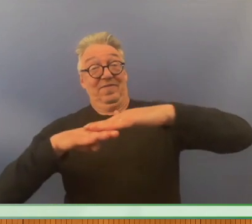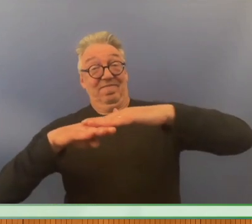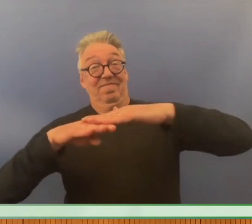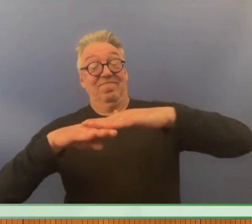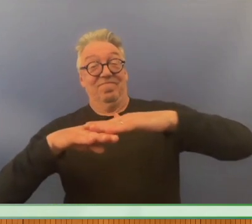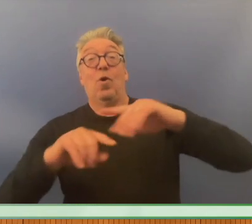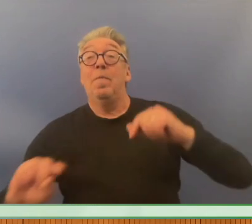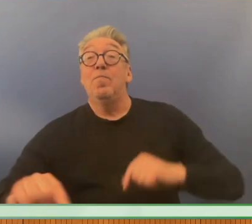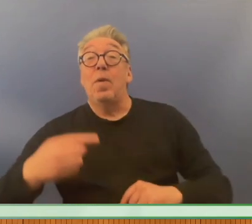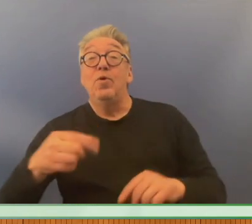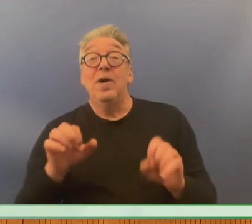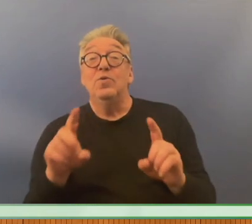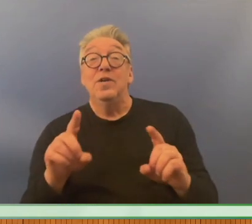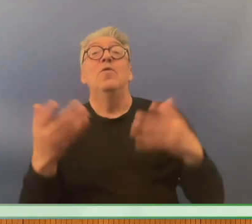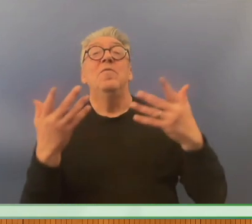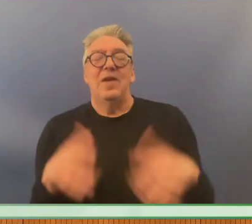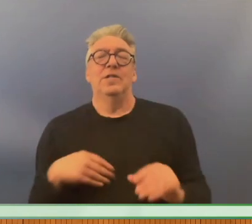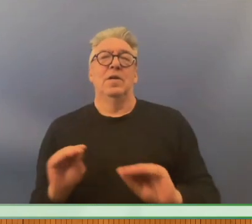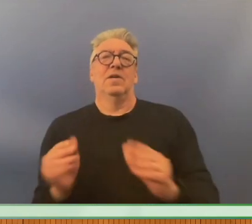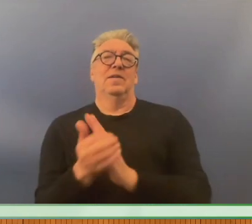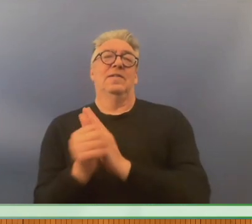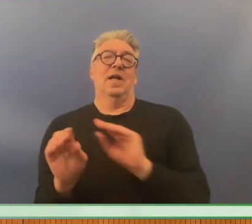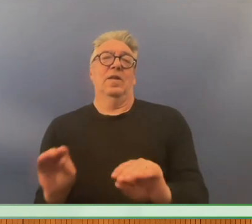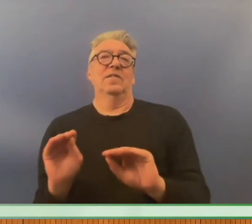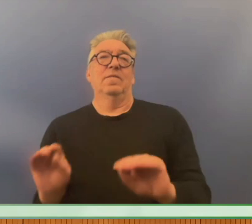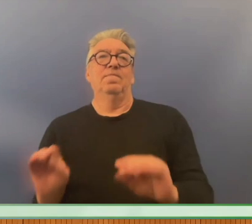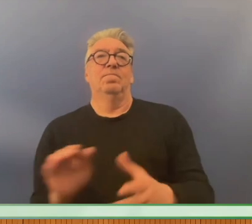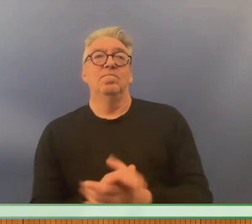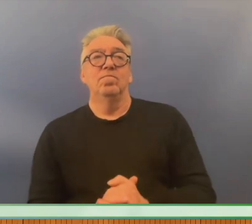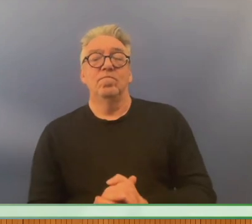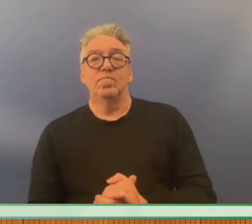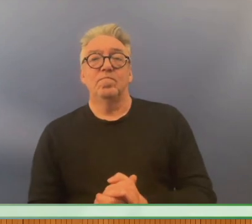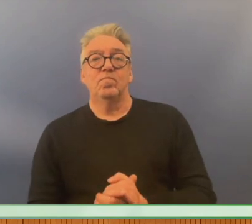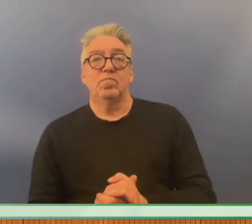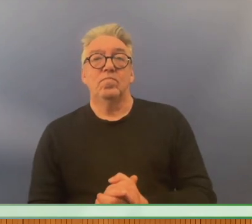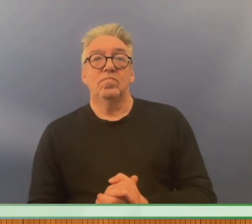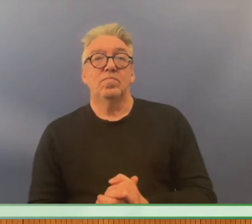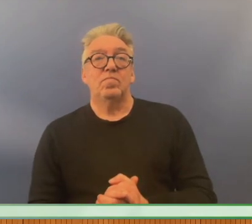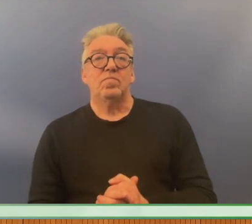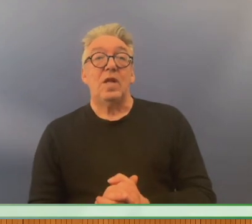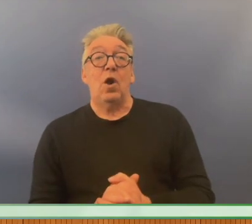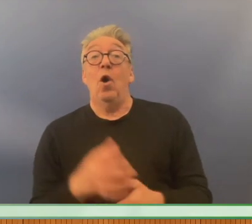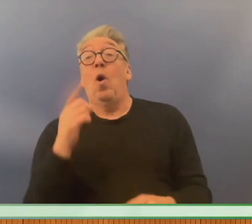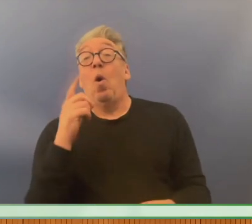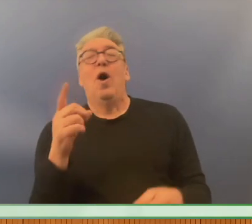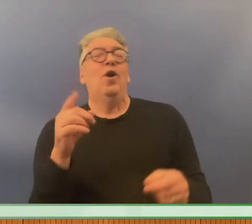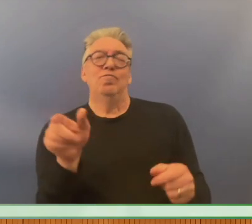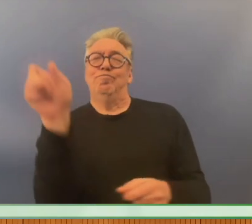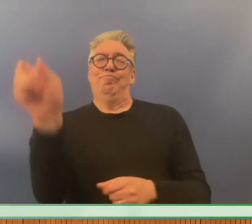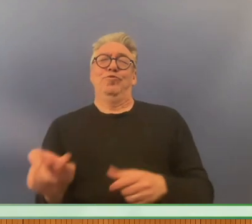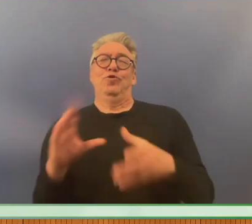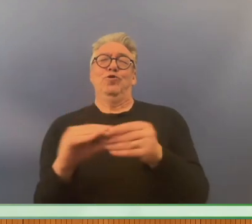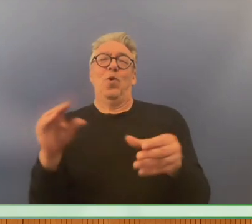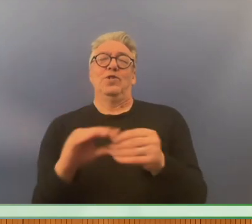my presentation, what better way for me to share with you the experiences of Chue, who is one of the deaf